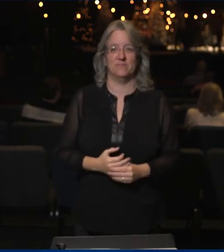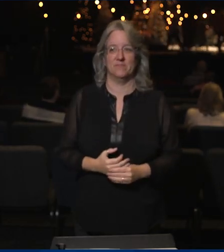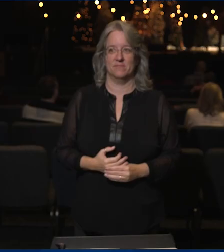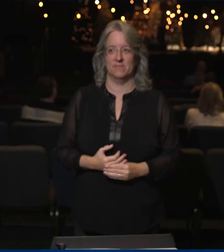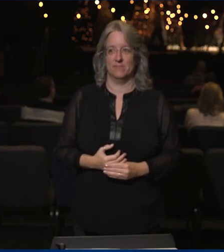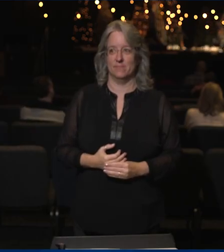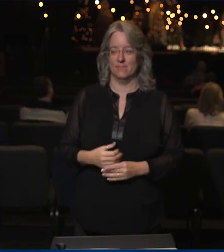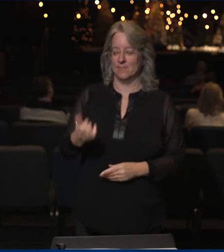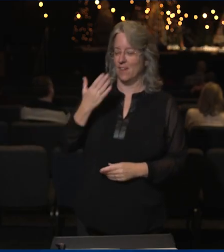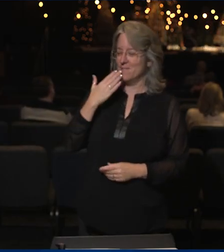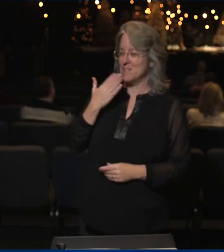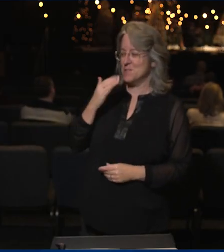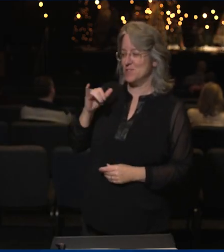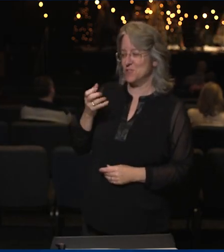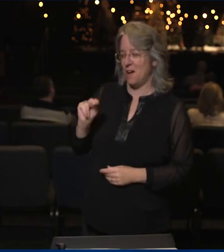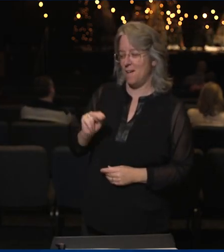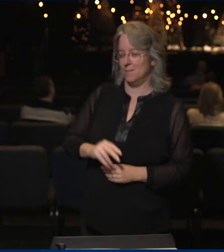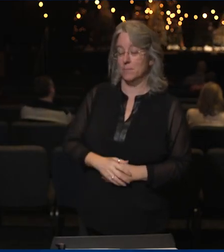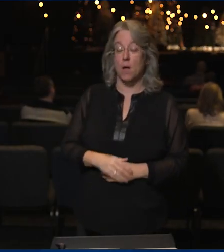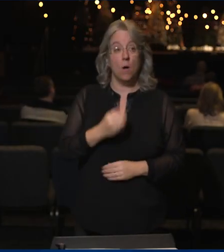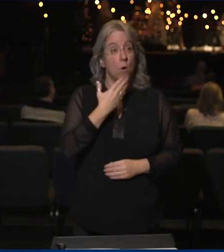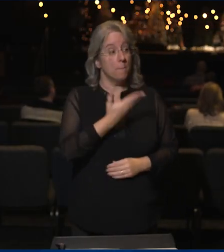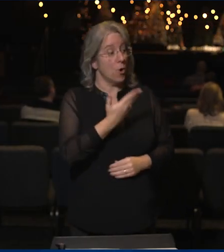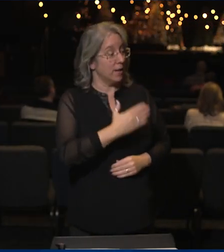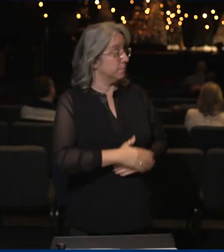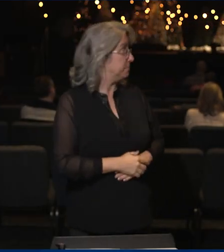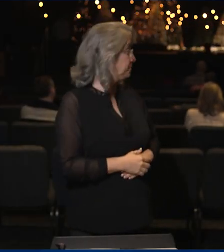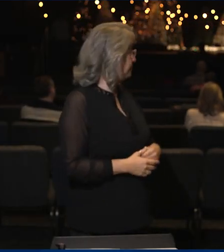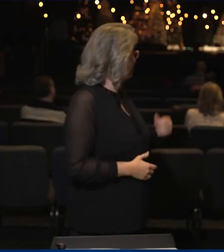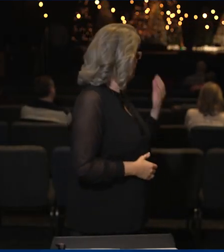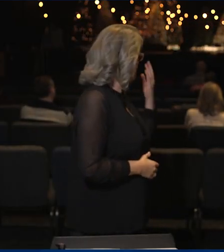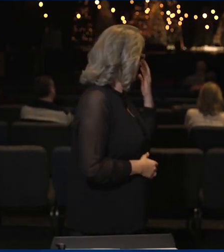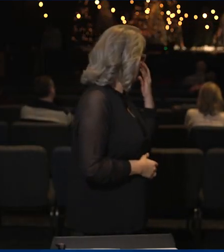Thanks, John. Good morning. Thanks, guys.